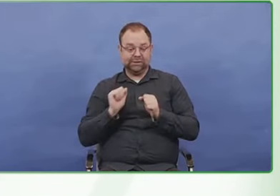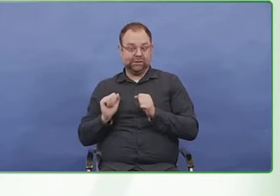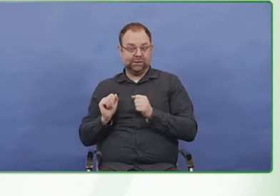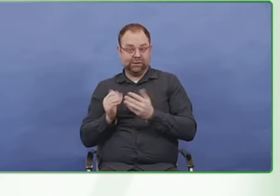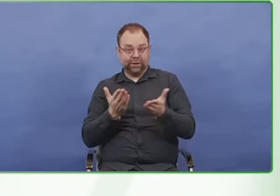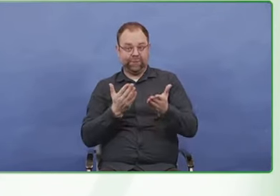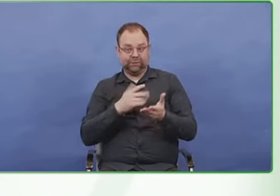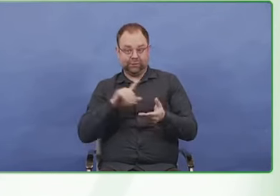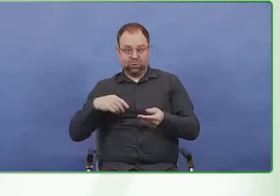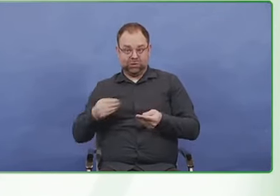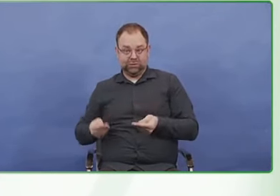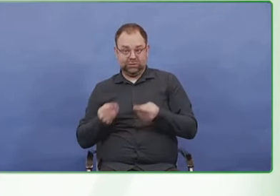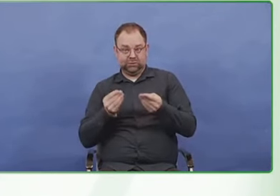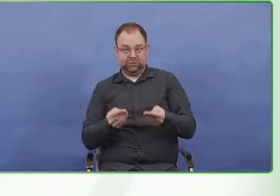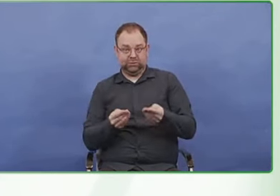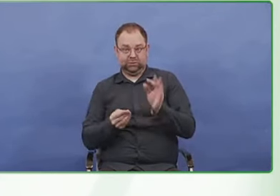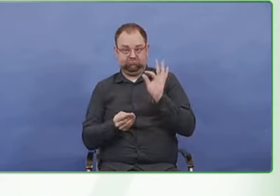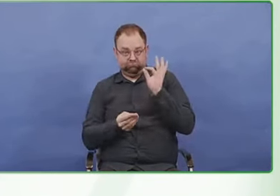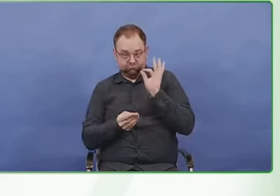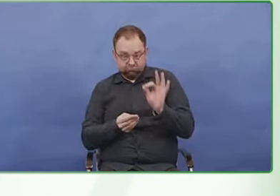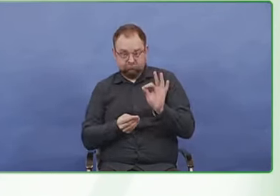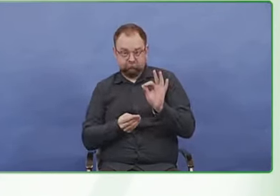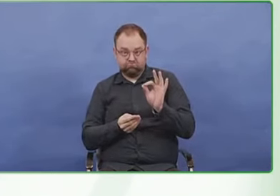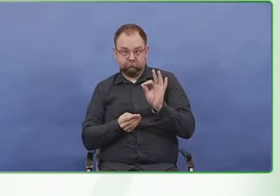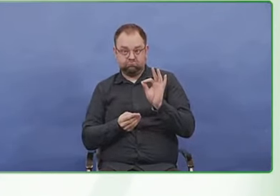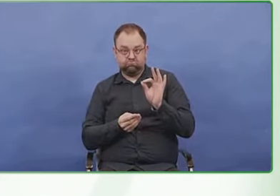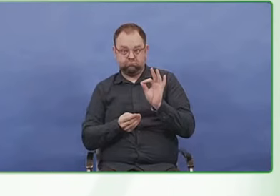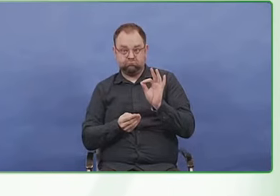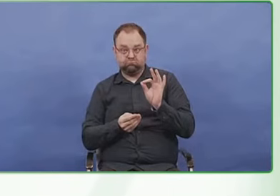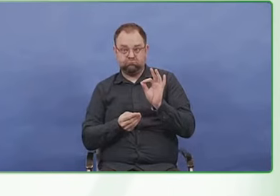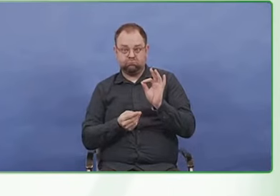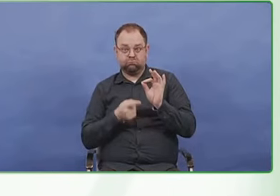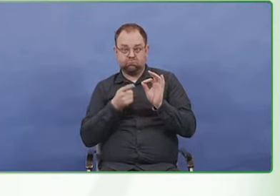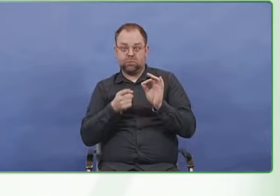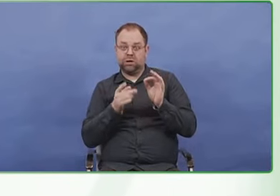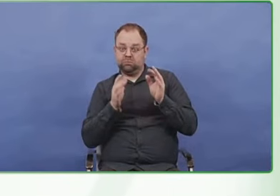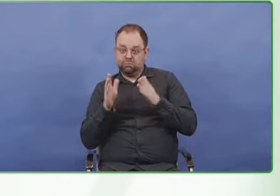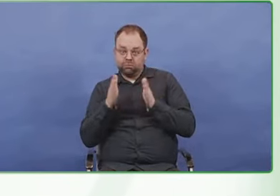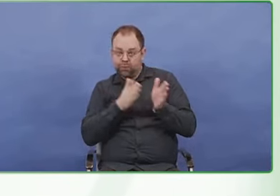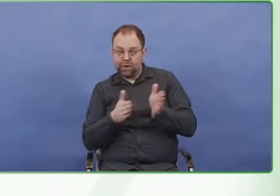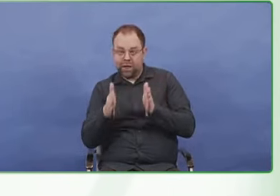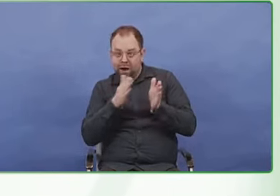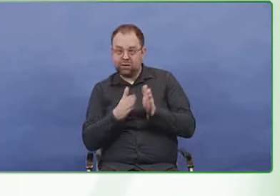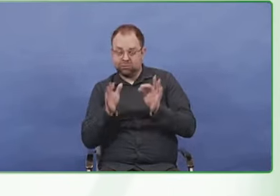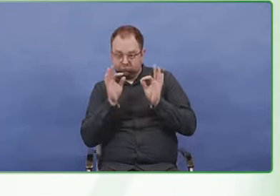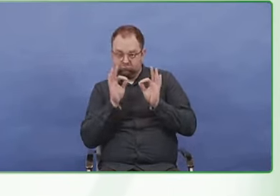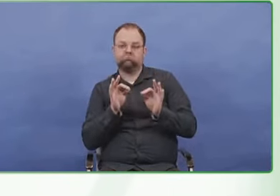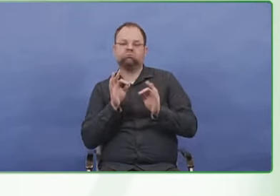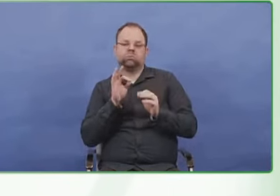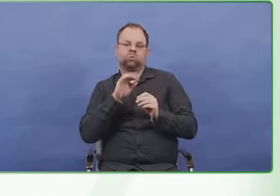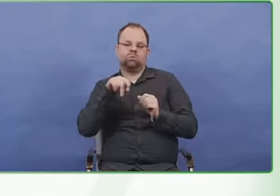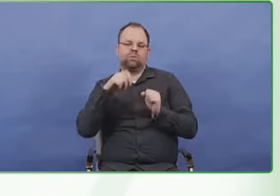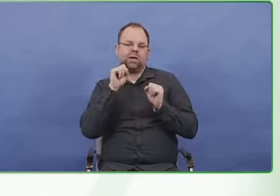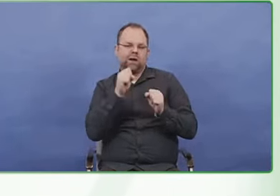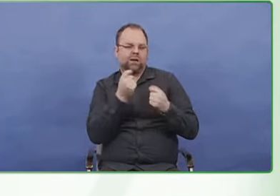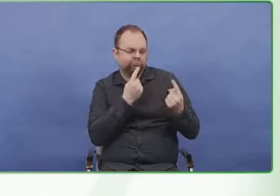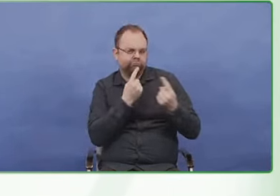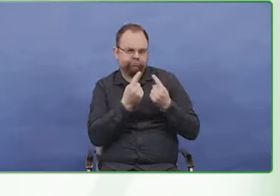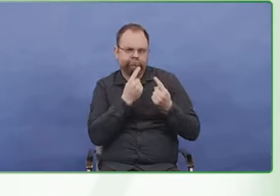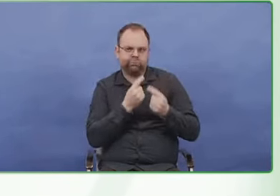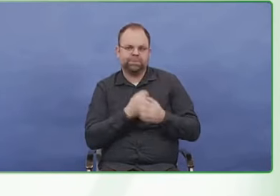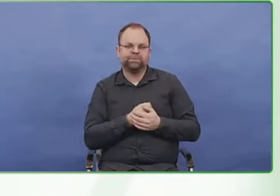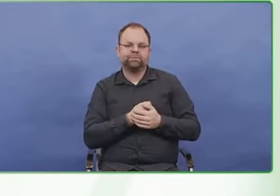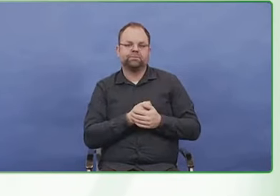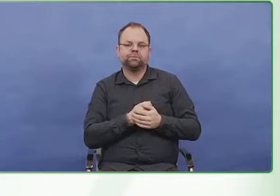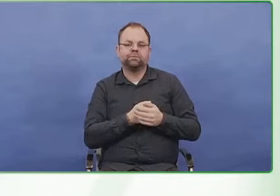that tells us whether we have inclusive health systems, whether we are encouraging and participating and making sure that people